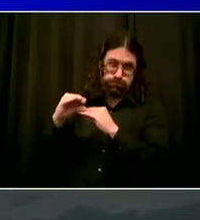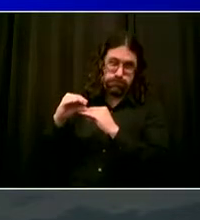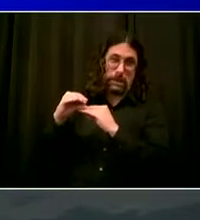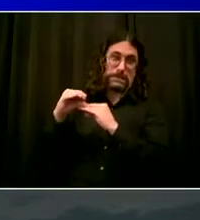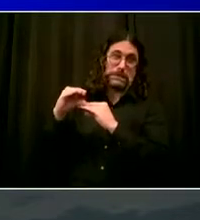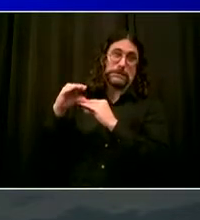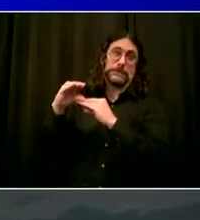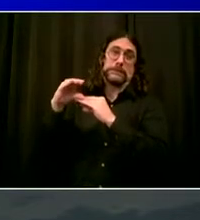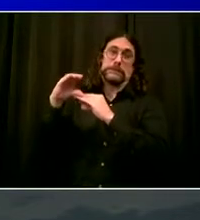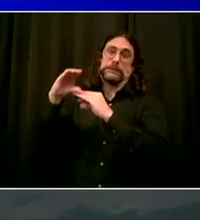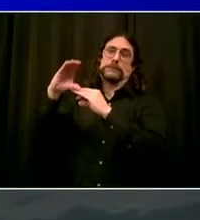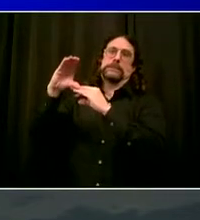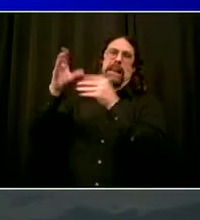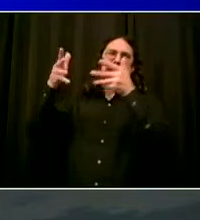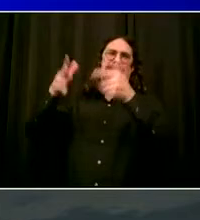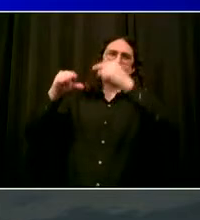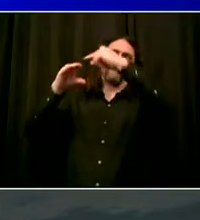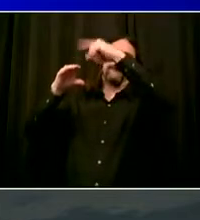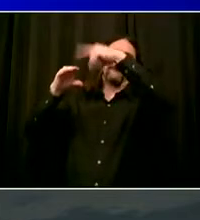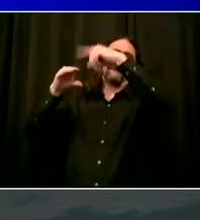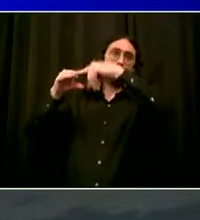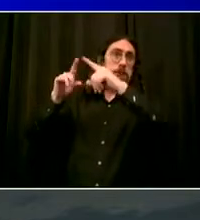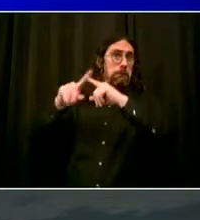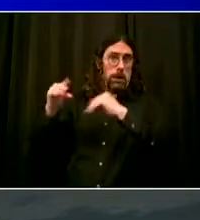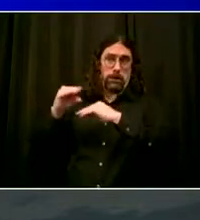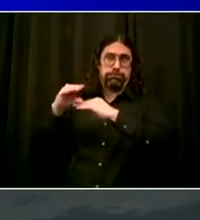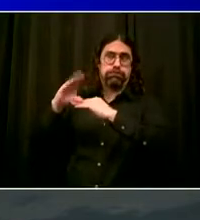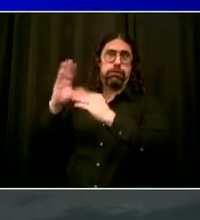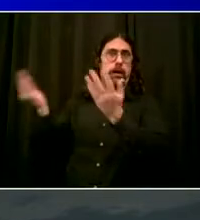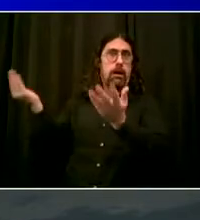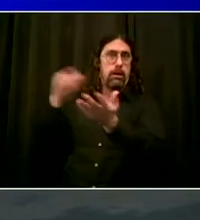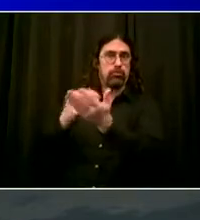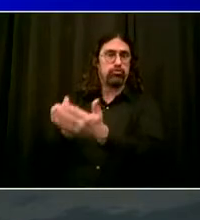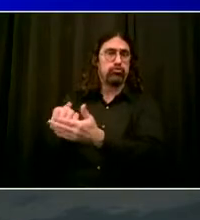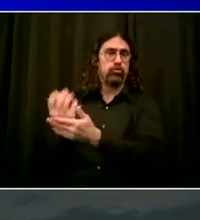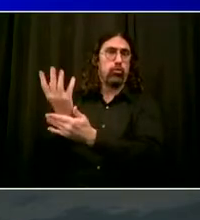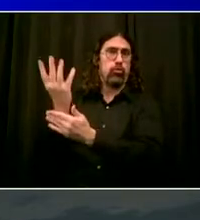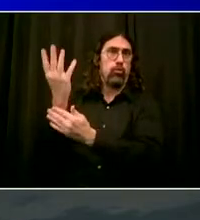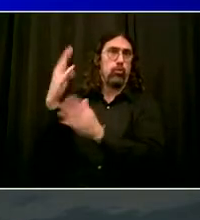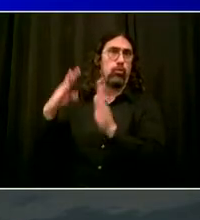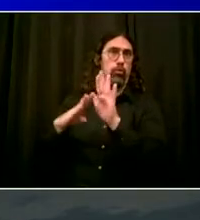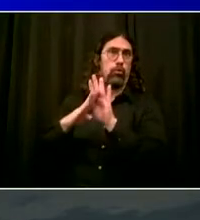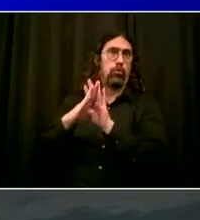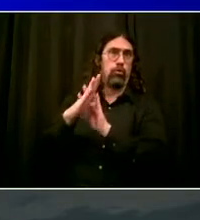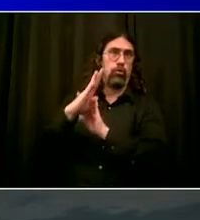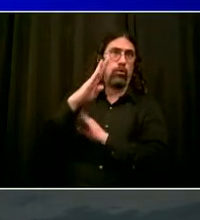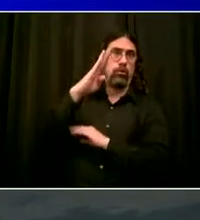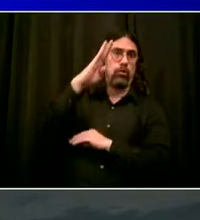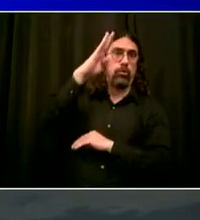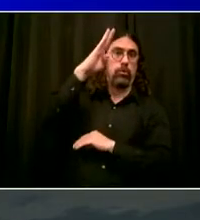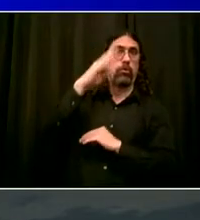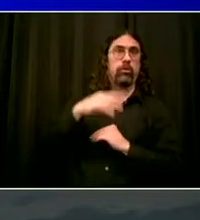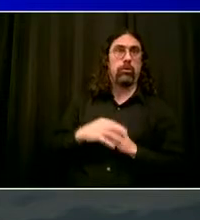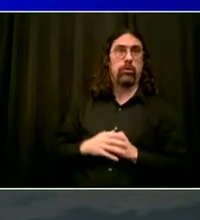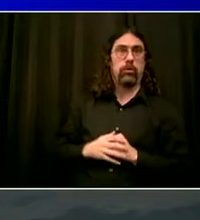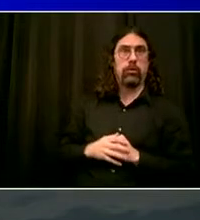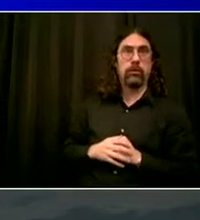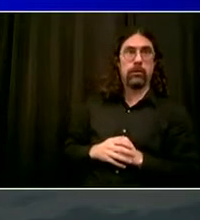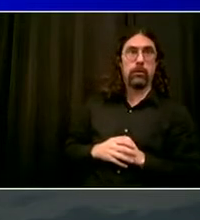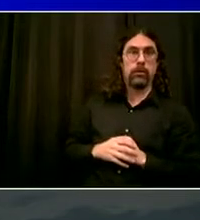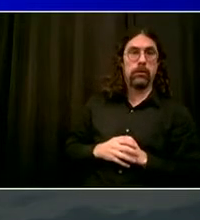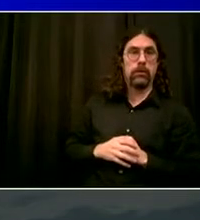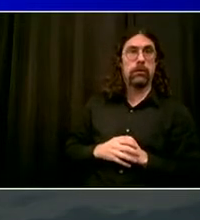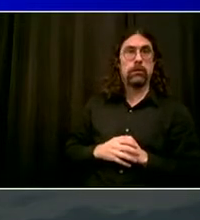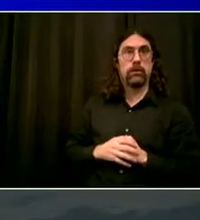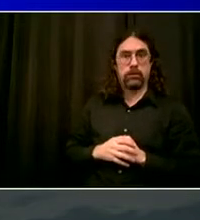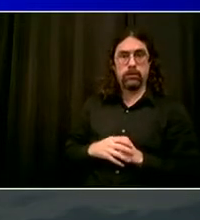13.2% way too high not something we can ever accept many people suffering a long way to go parts of our economy is going to take a long time to